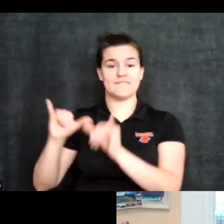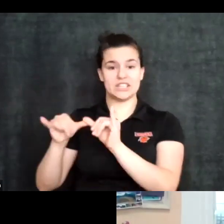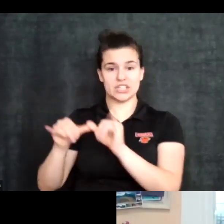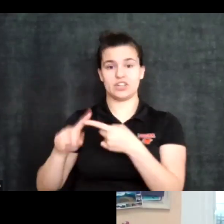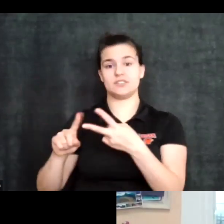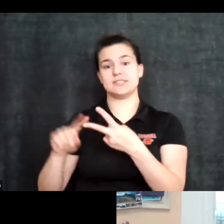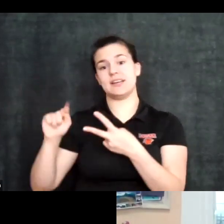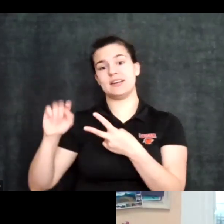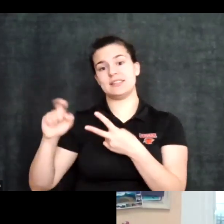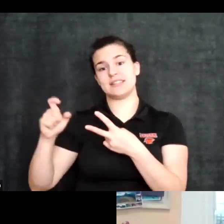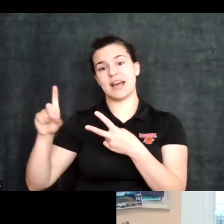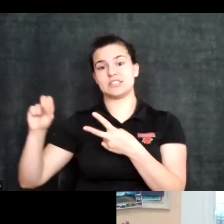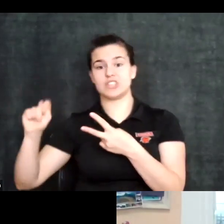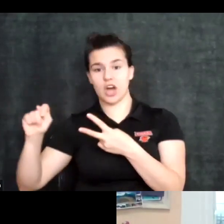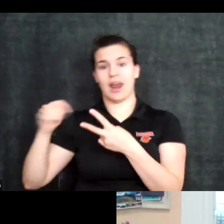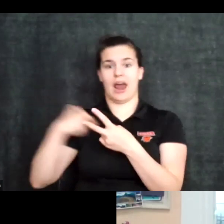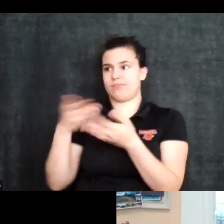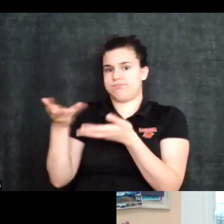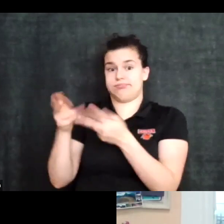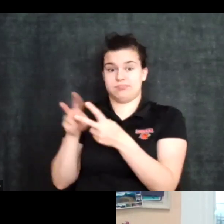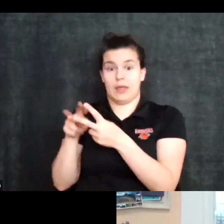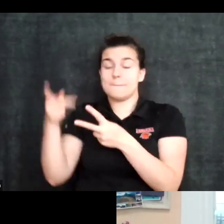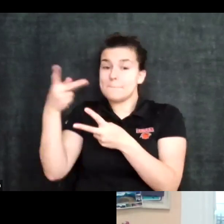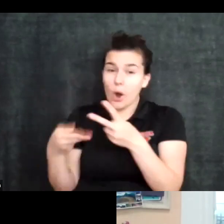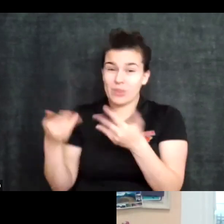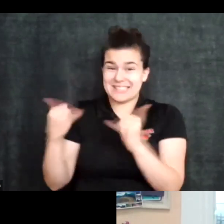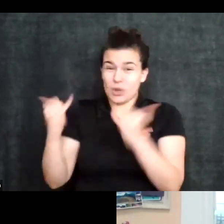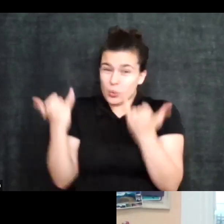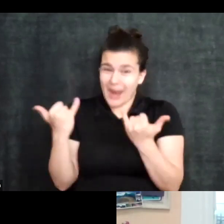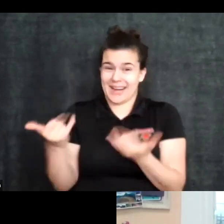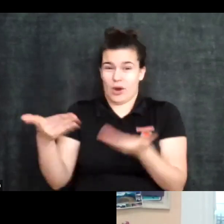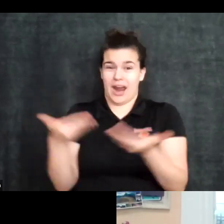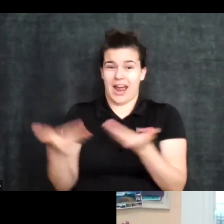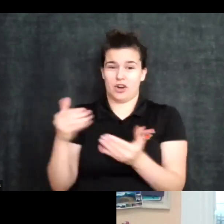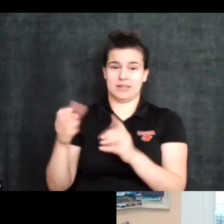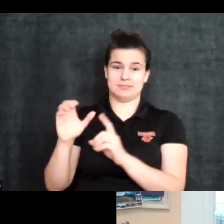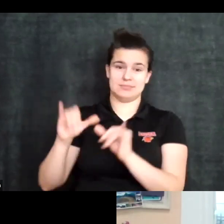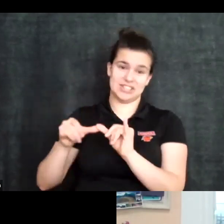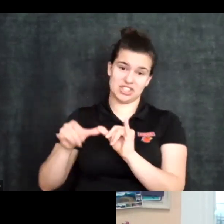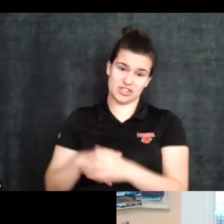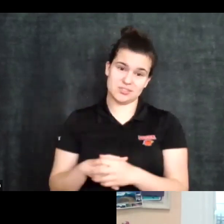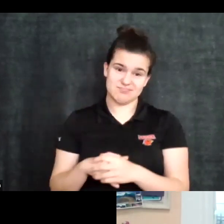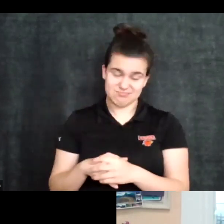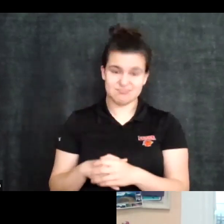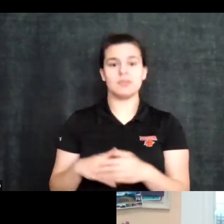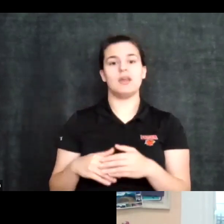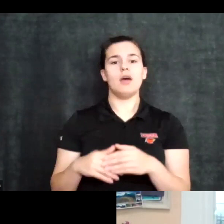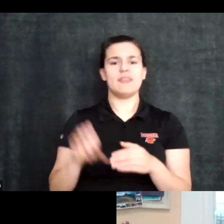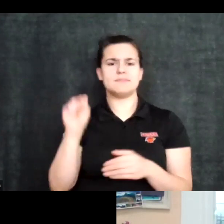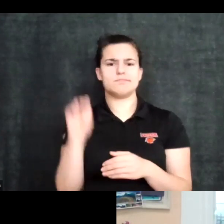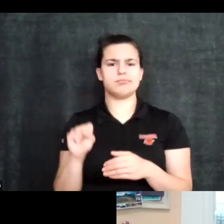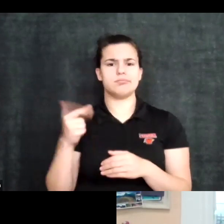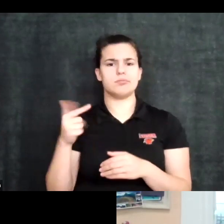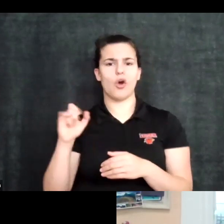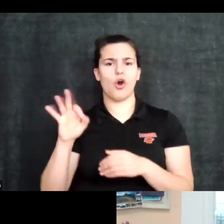hiring. So we're so along the Gulf Coast, The storms and the